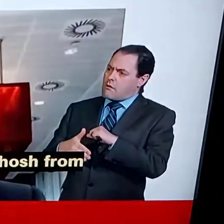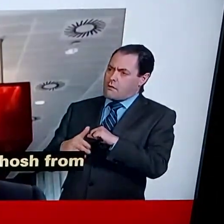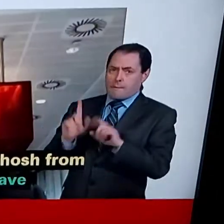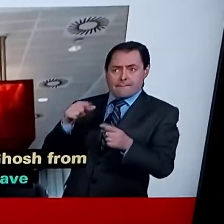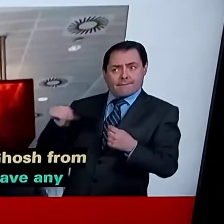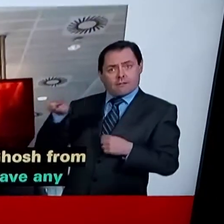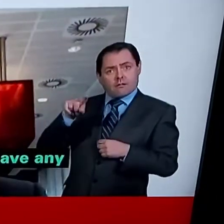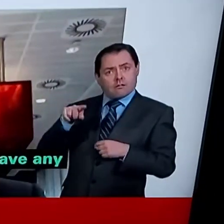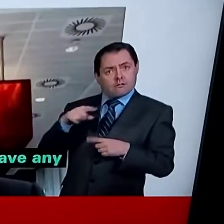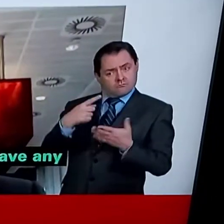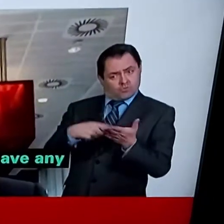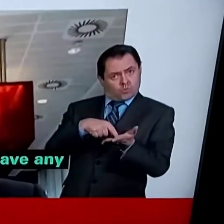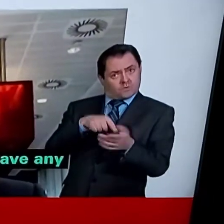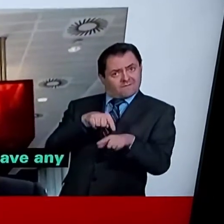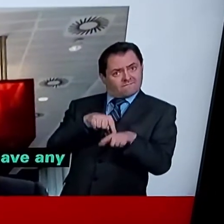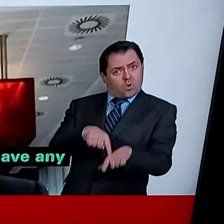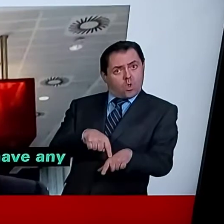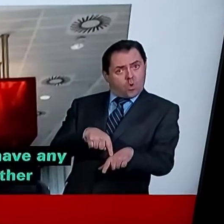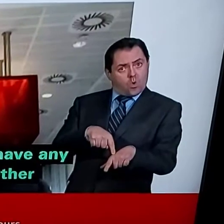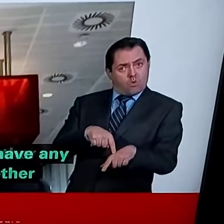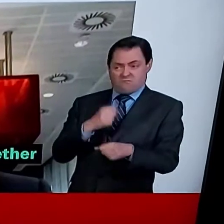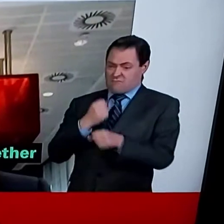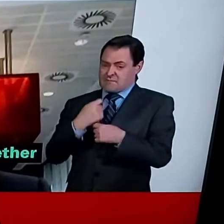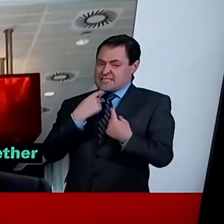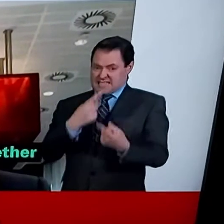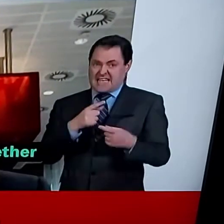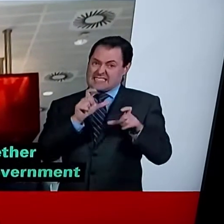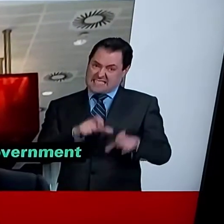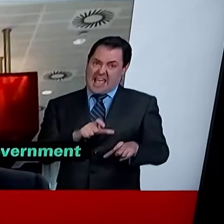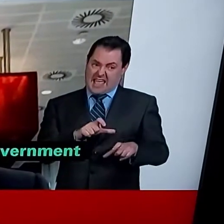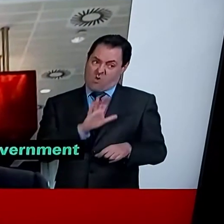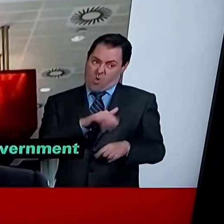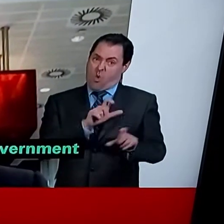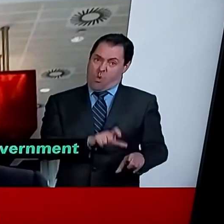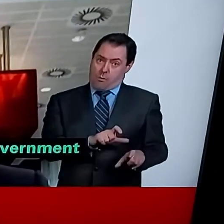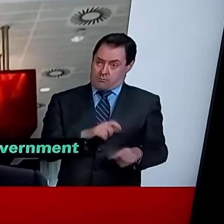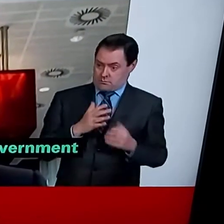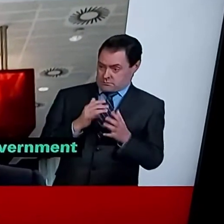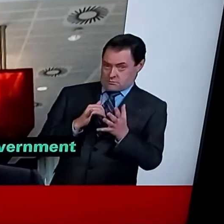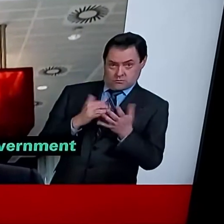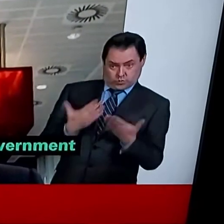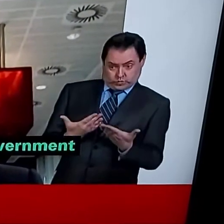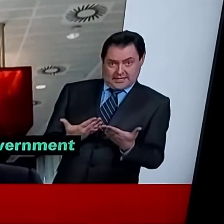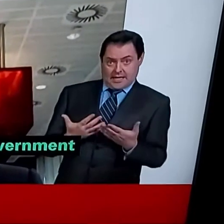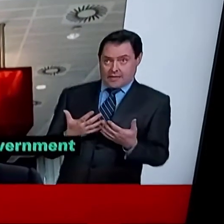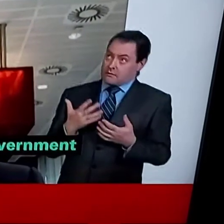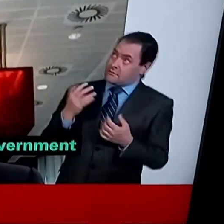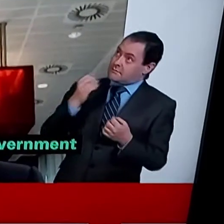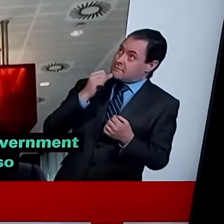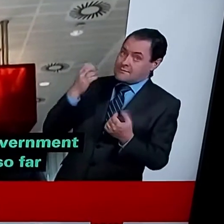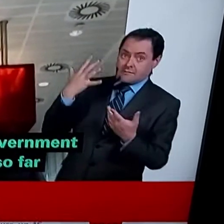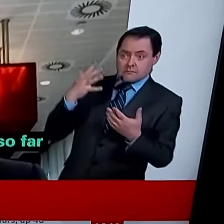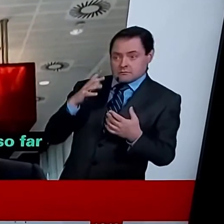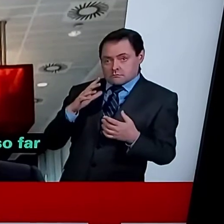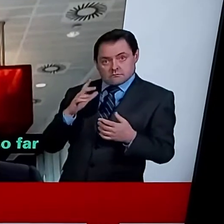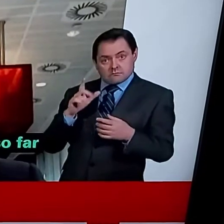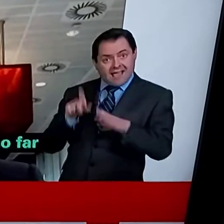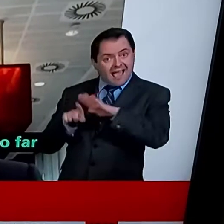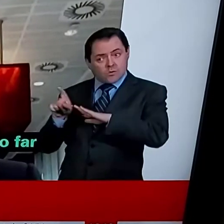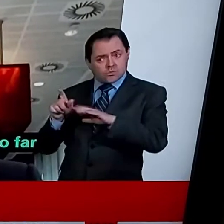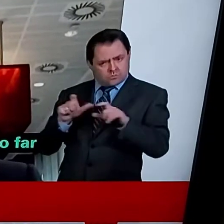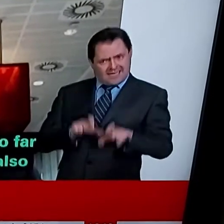following the government instruction to stay indoors so far this Saturday? And I'd also like to ask Stephen Powis whether we